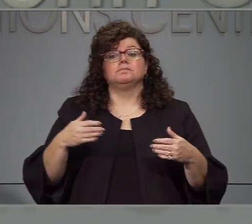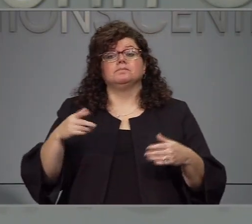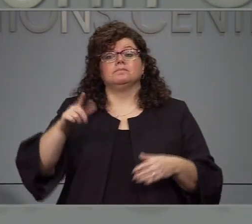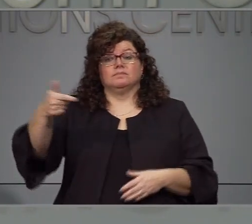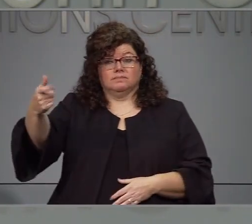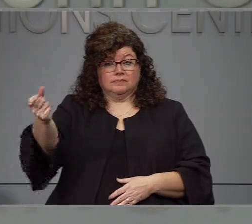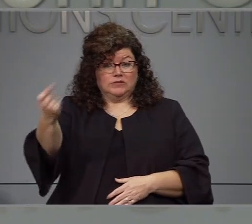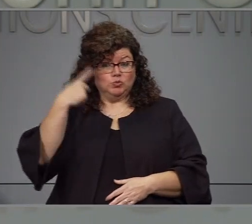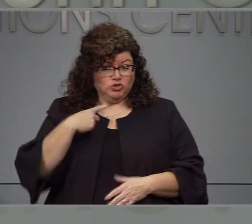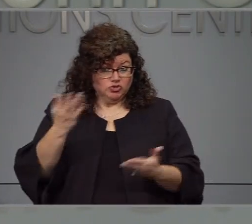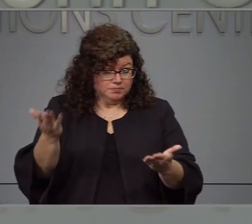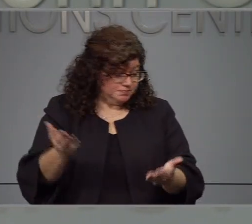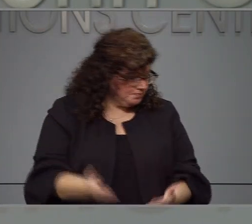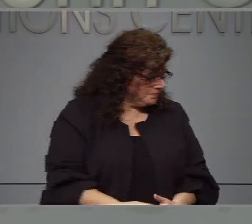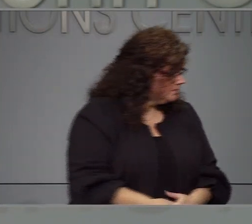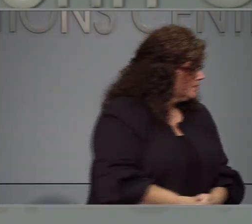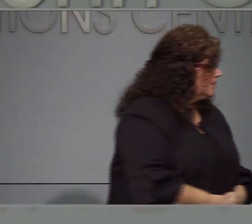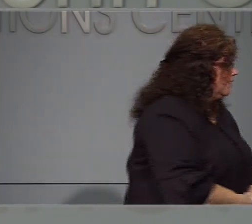please.